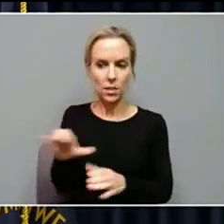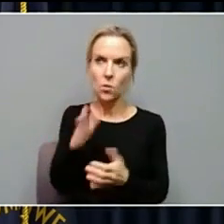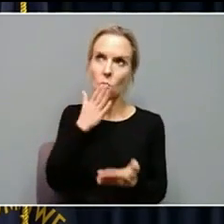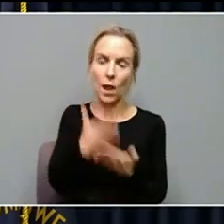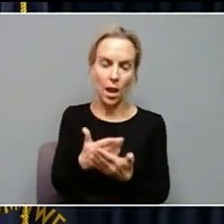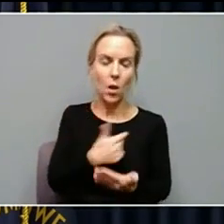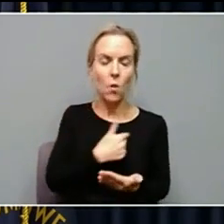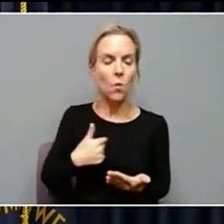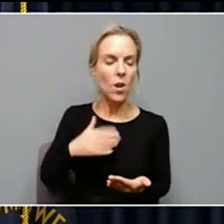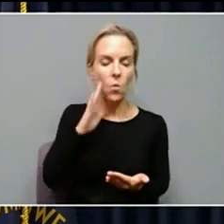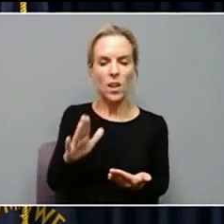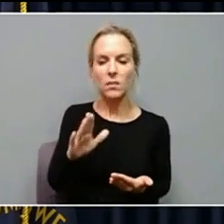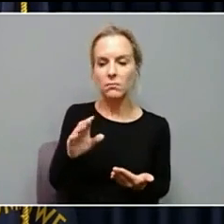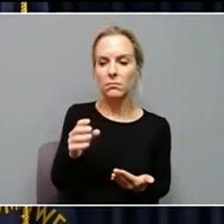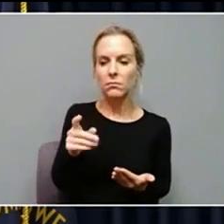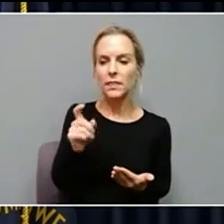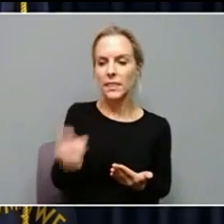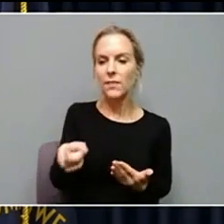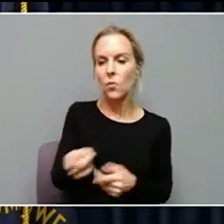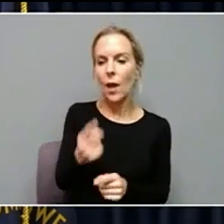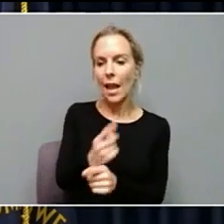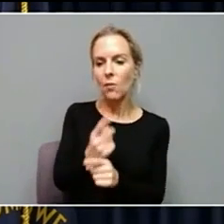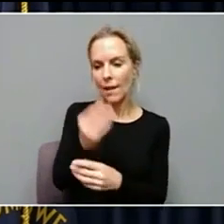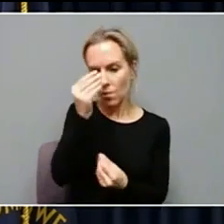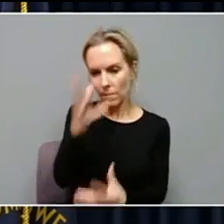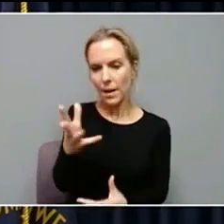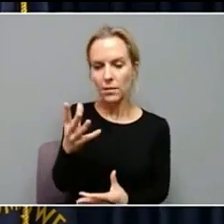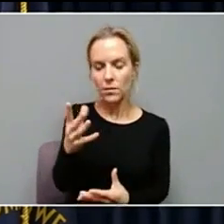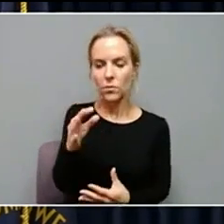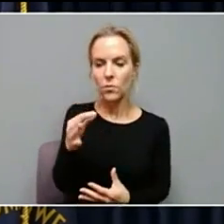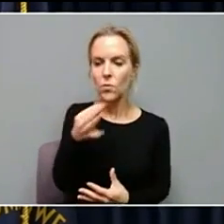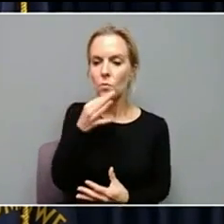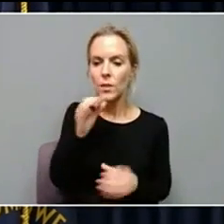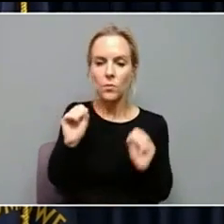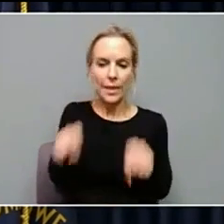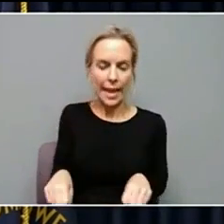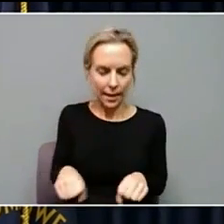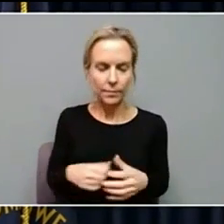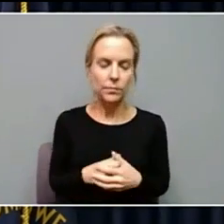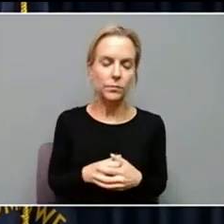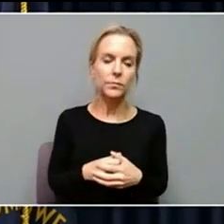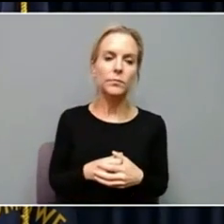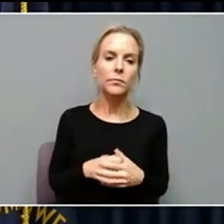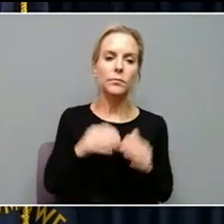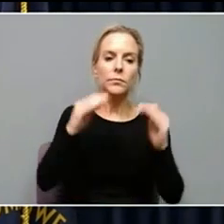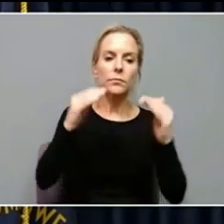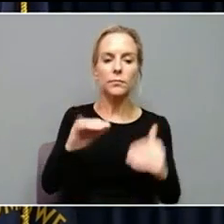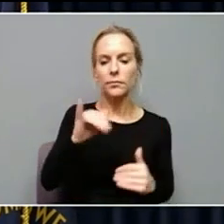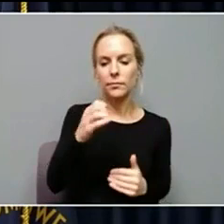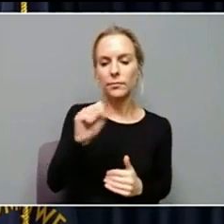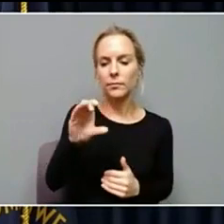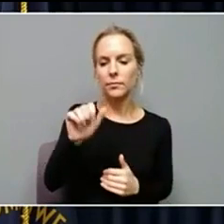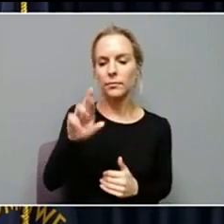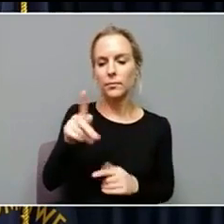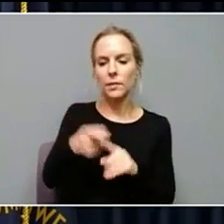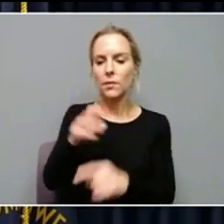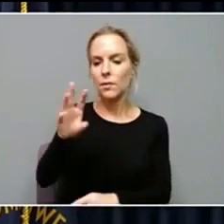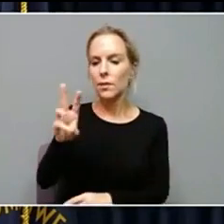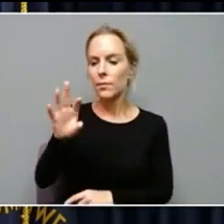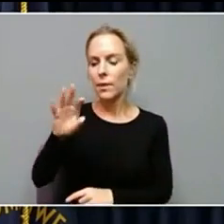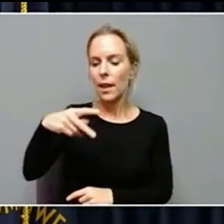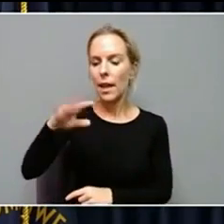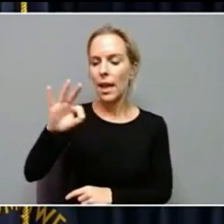you accurate information on that just as quickly as we can. Jess Clark from WFPL.